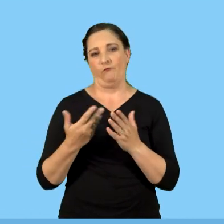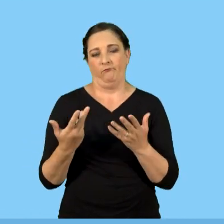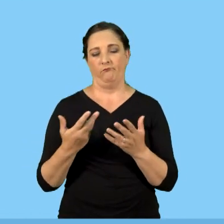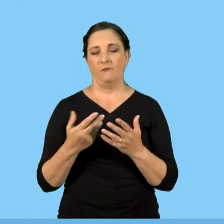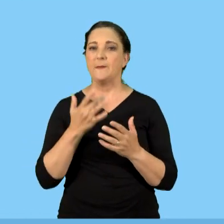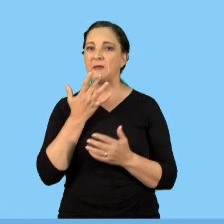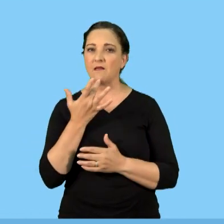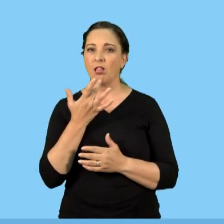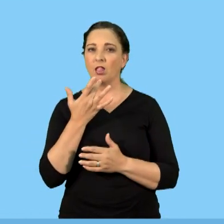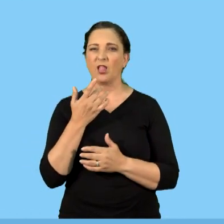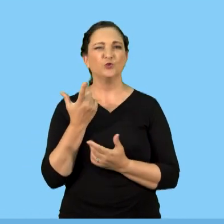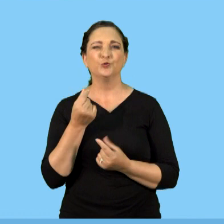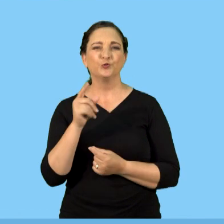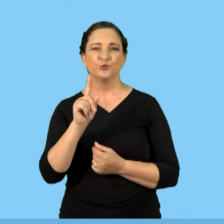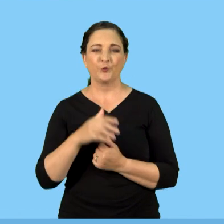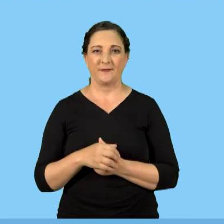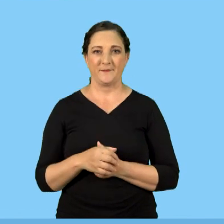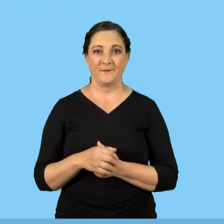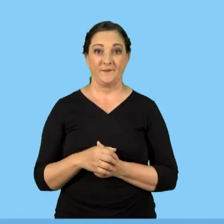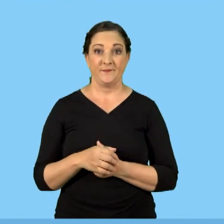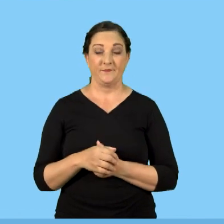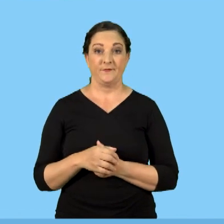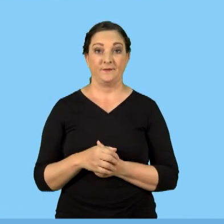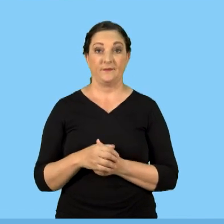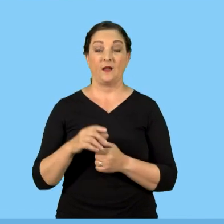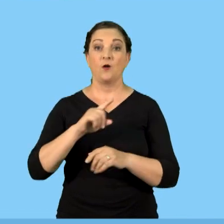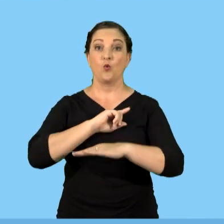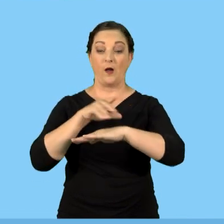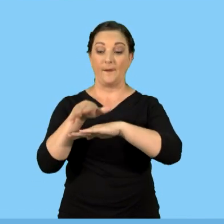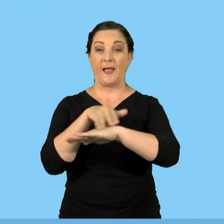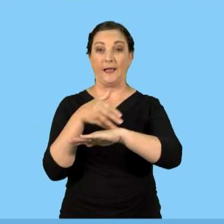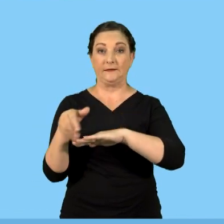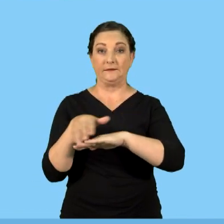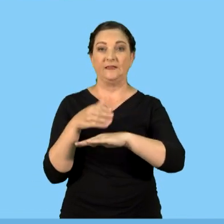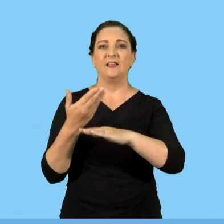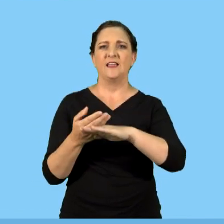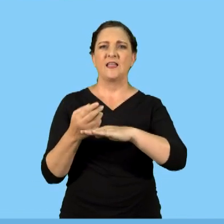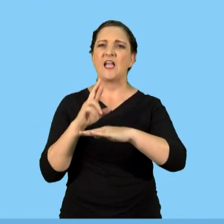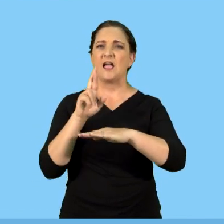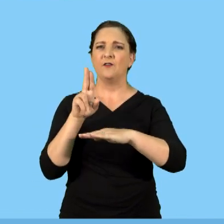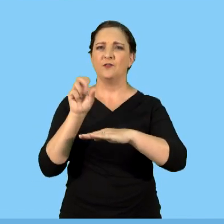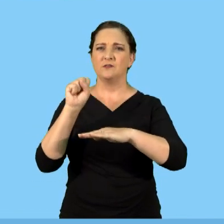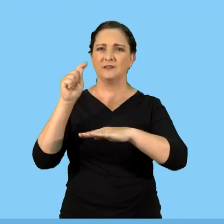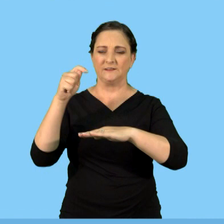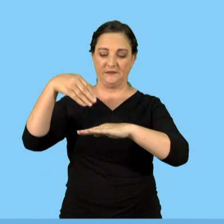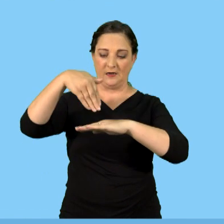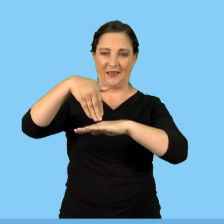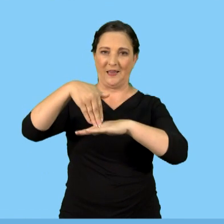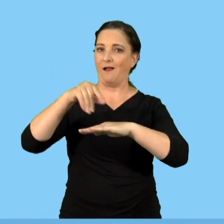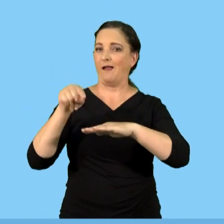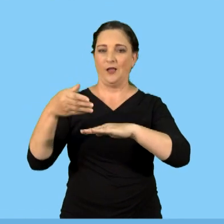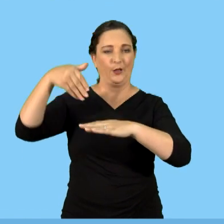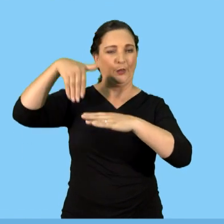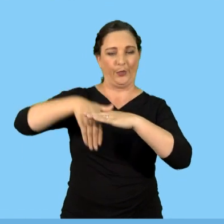paint a particular metal. And what does paint do? Now, paint creates a barrier to rust. And if you want to prevent the